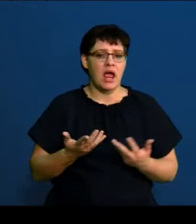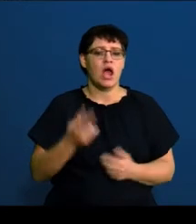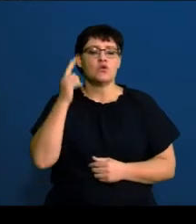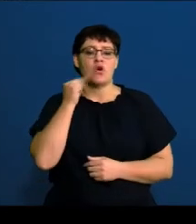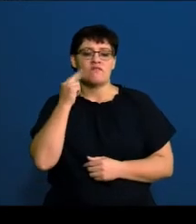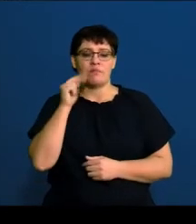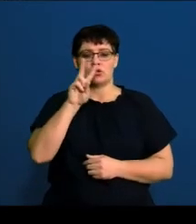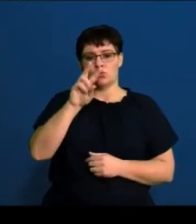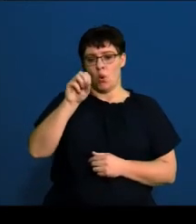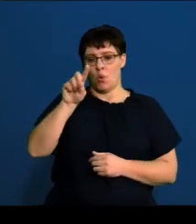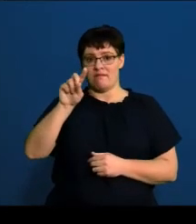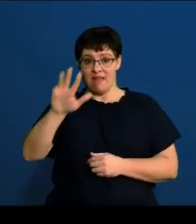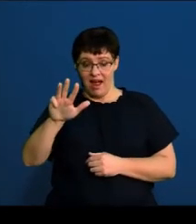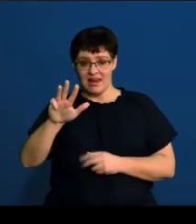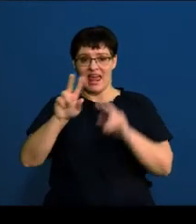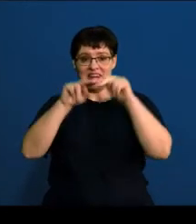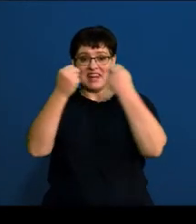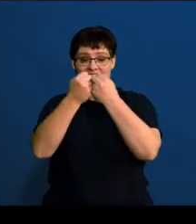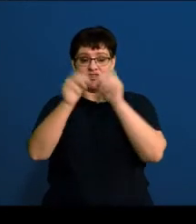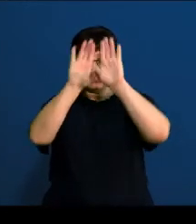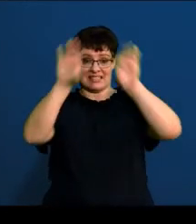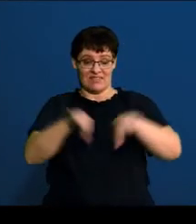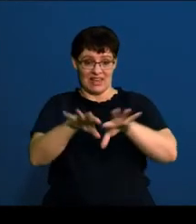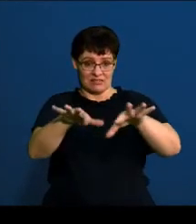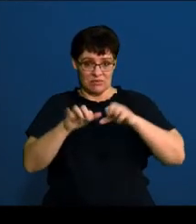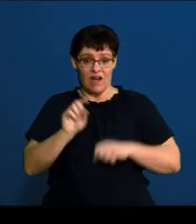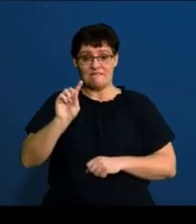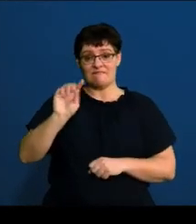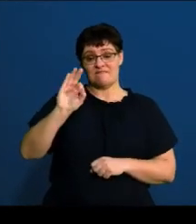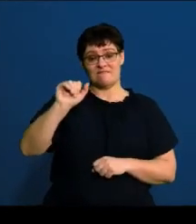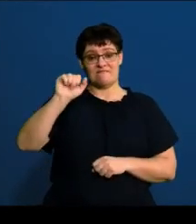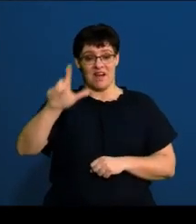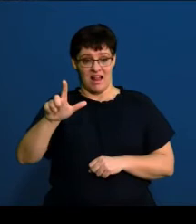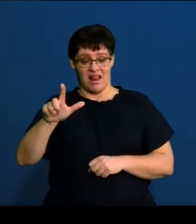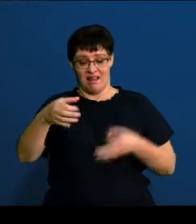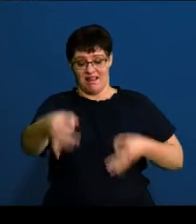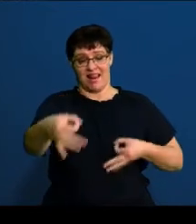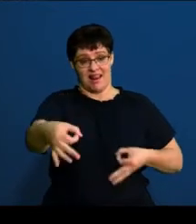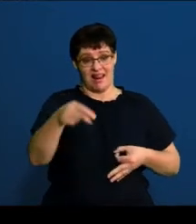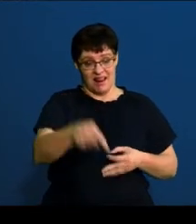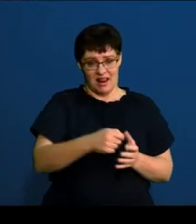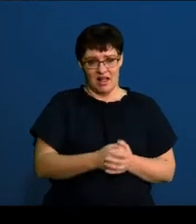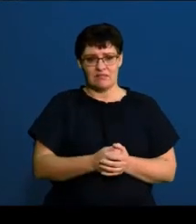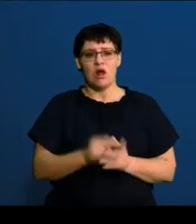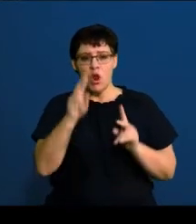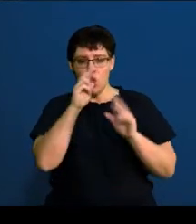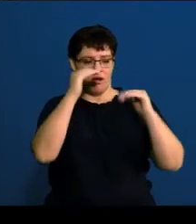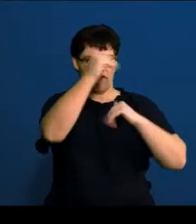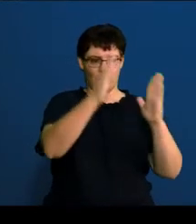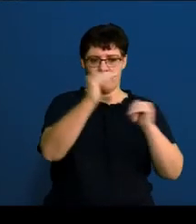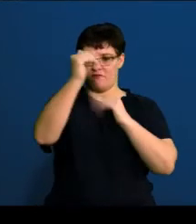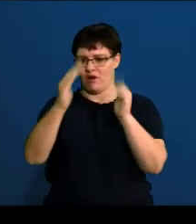NSC exams in the English First Additional Language paper. So I'm going to very quickly look through the frames. In frame